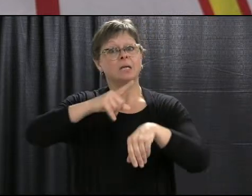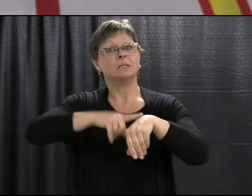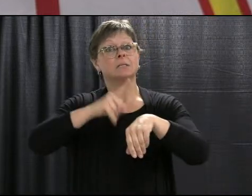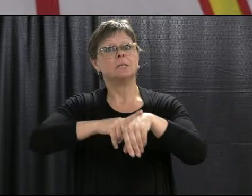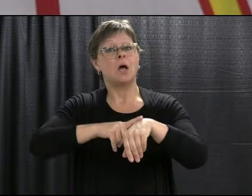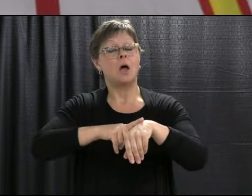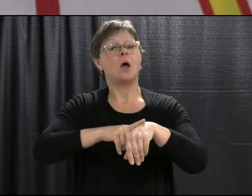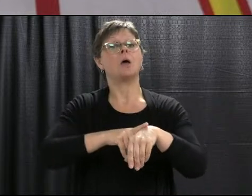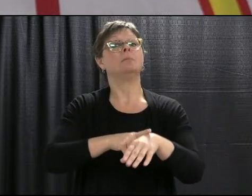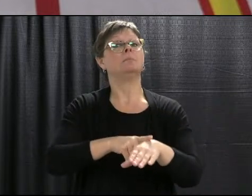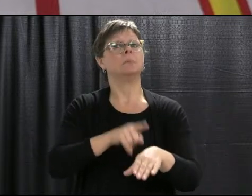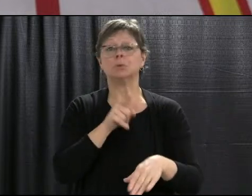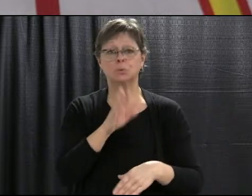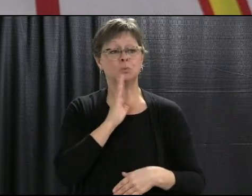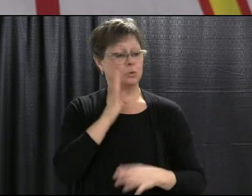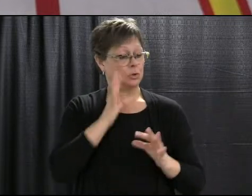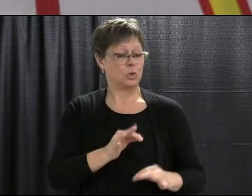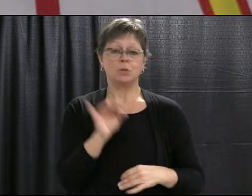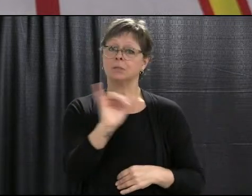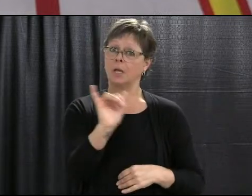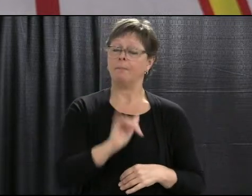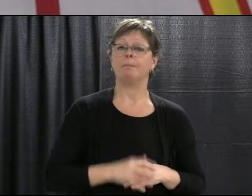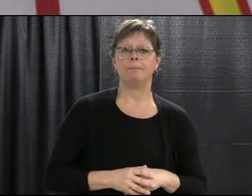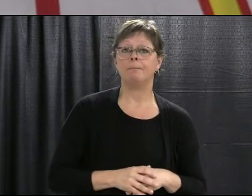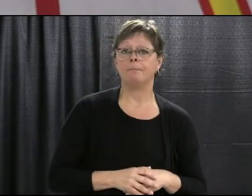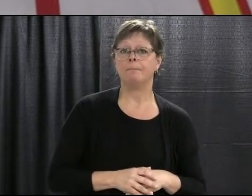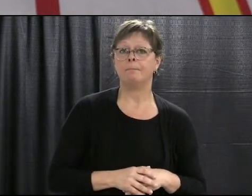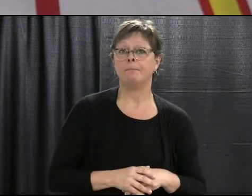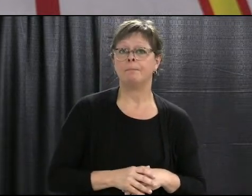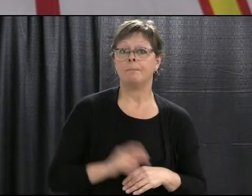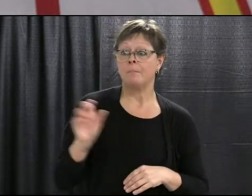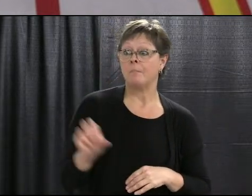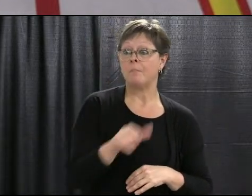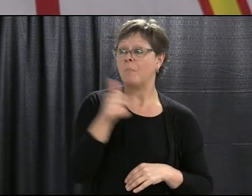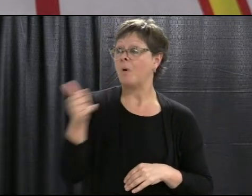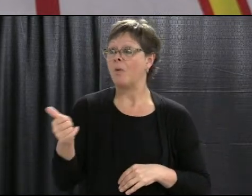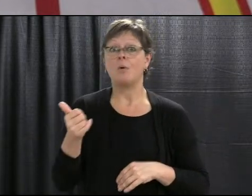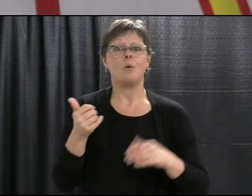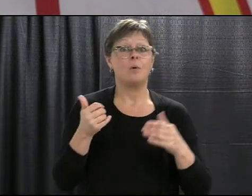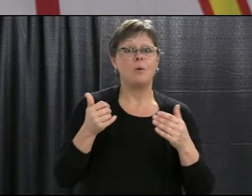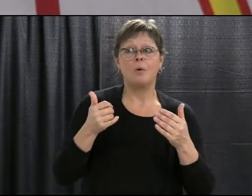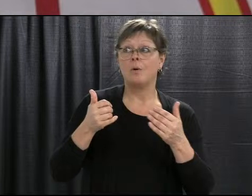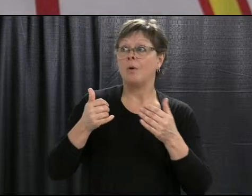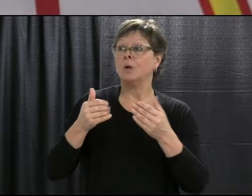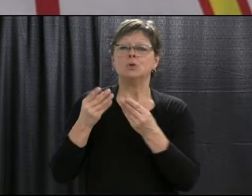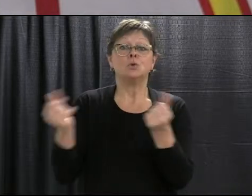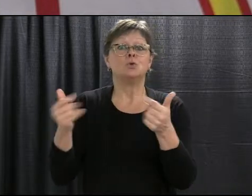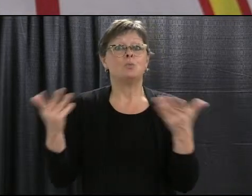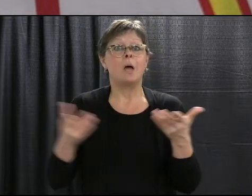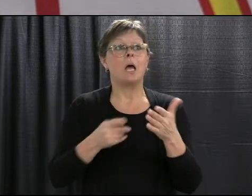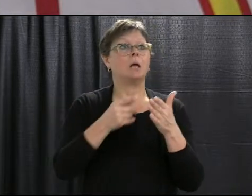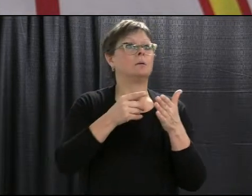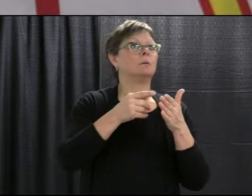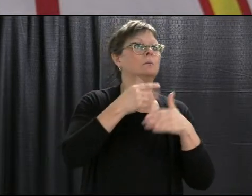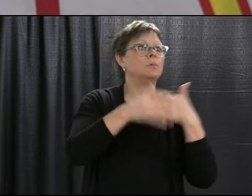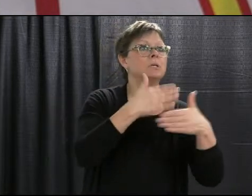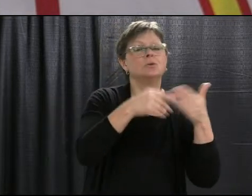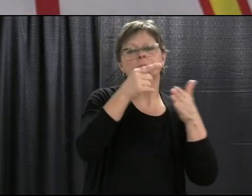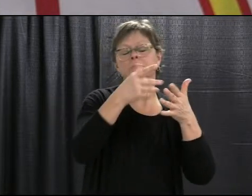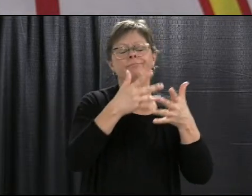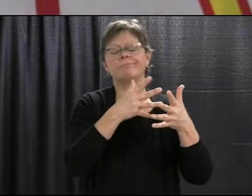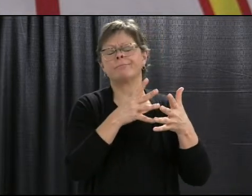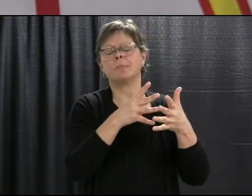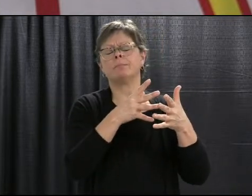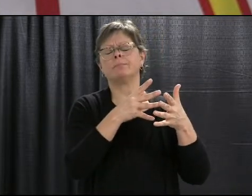same decision. The alternative would have been more procedures cancelled, more services not available, more emergency